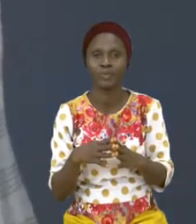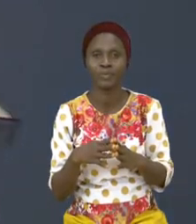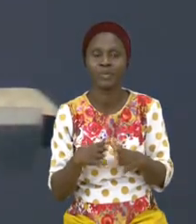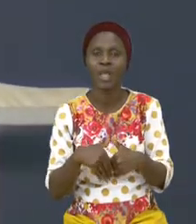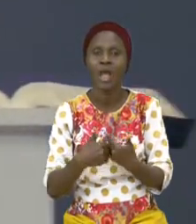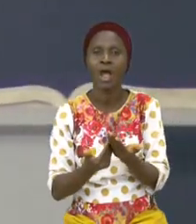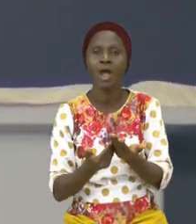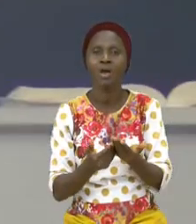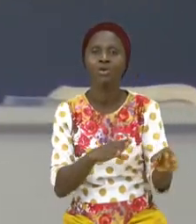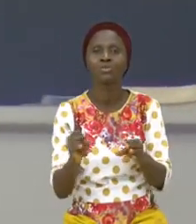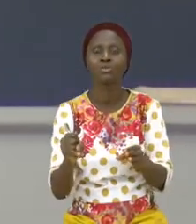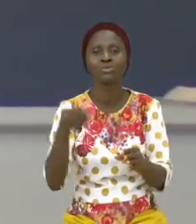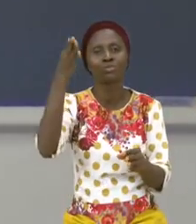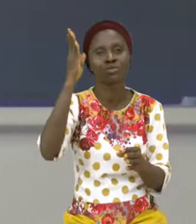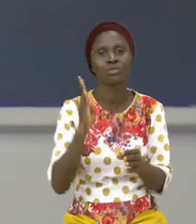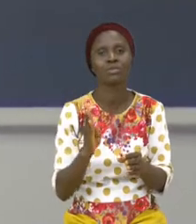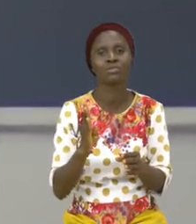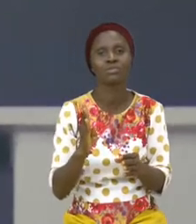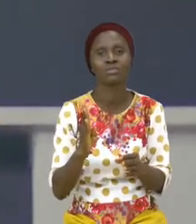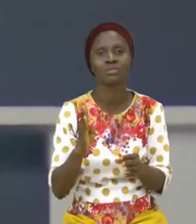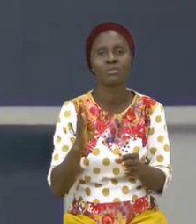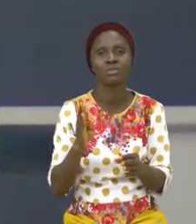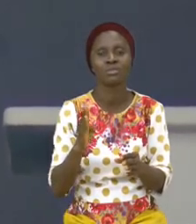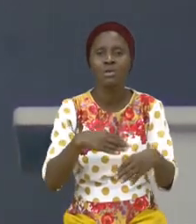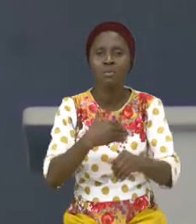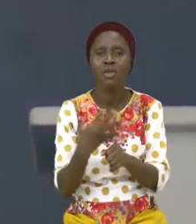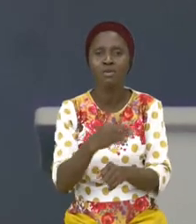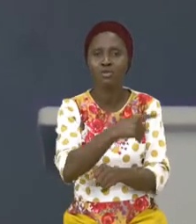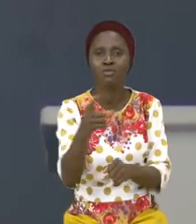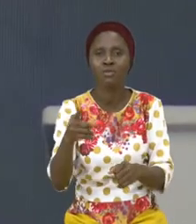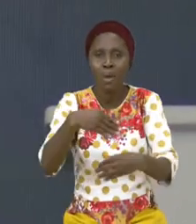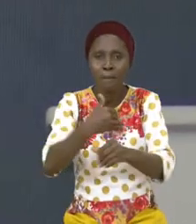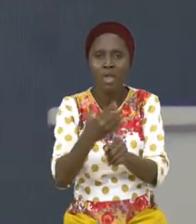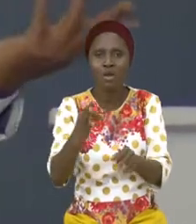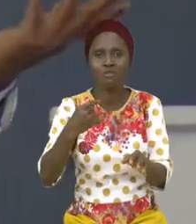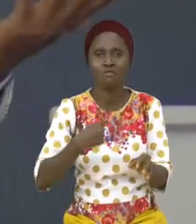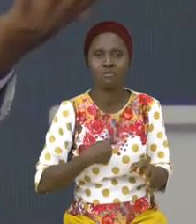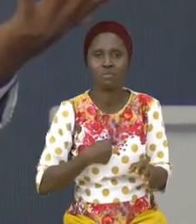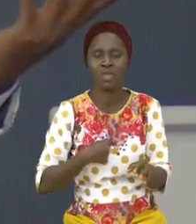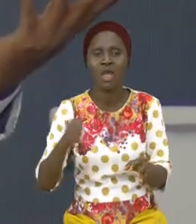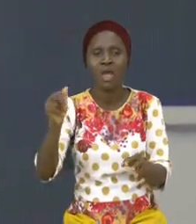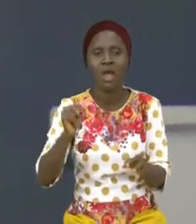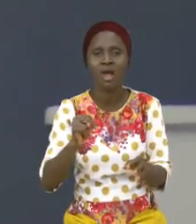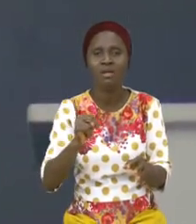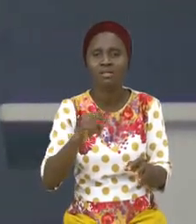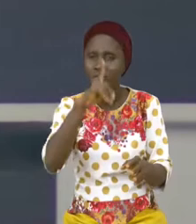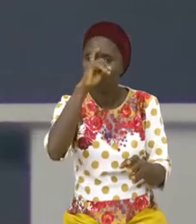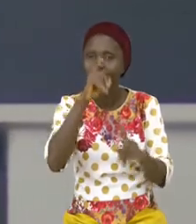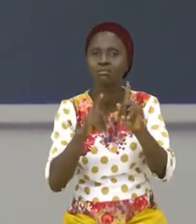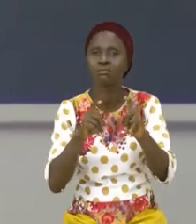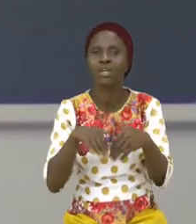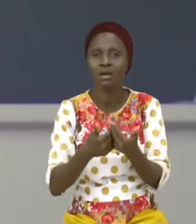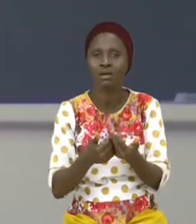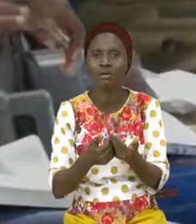does god make of you make of me an eagle look at this